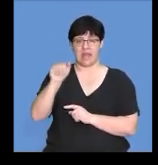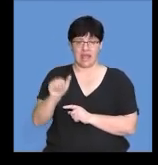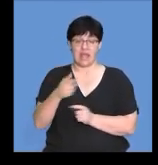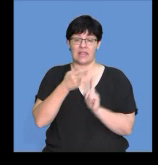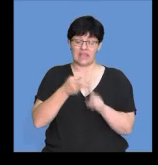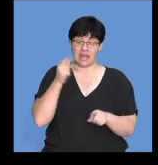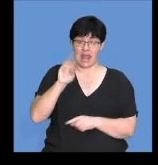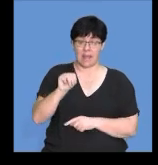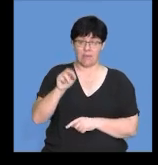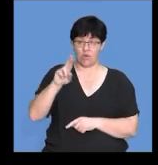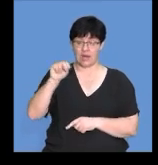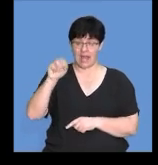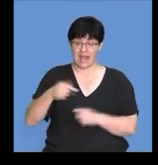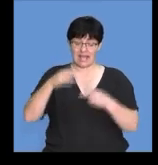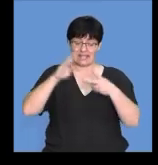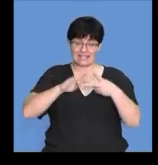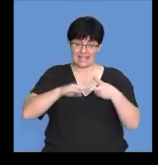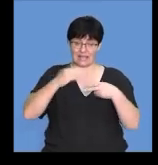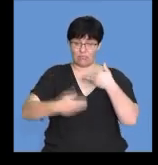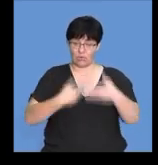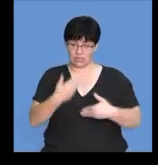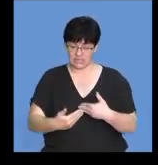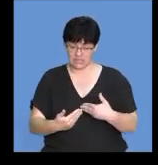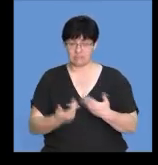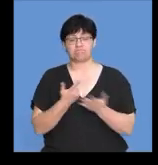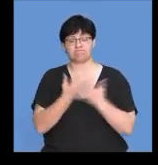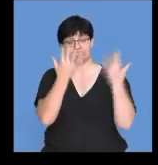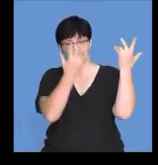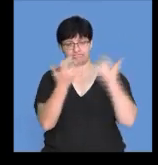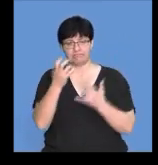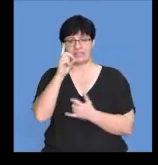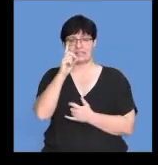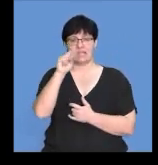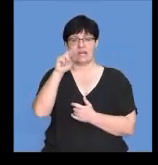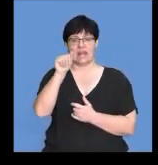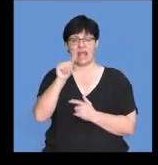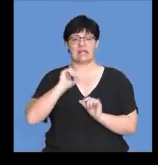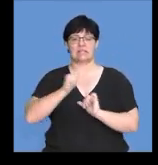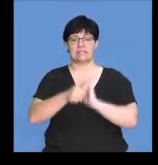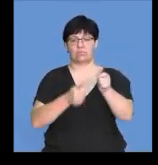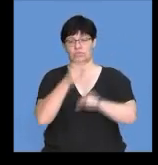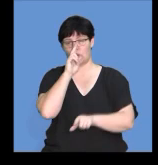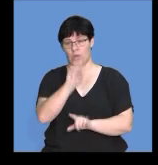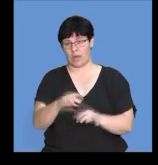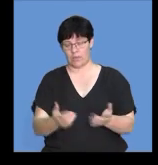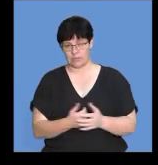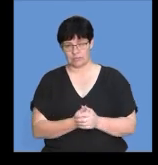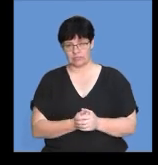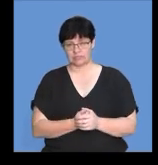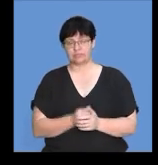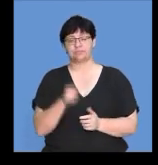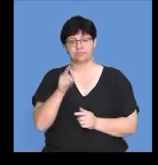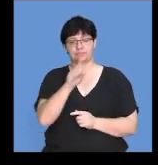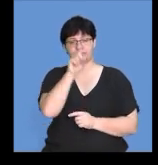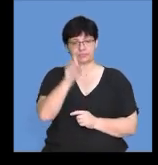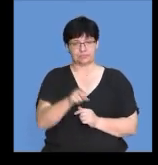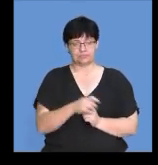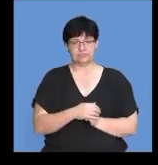the mRNA in our second process to work out what the DNA sequence was. So again, this